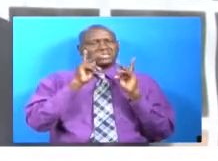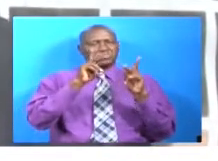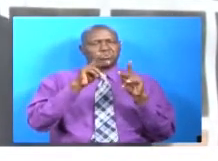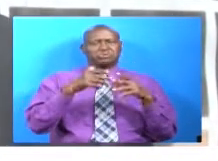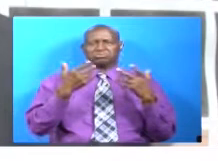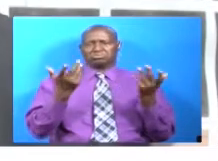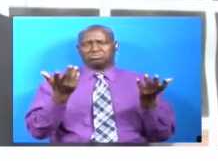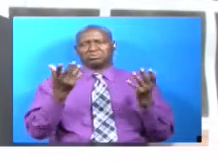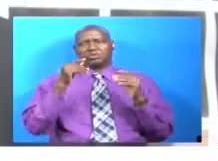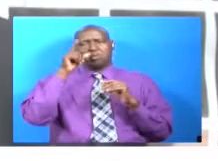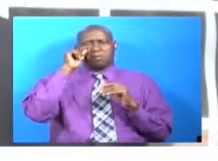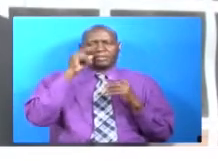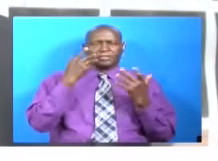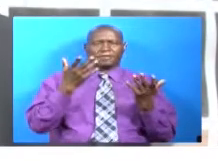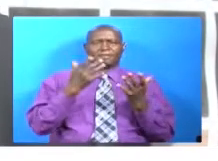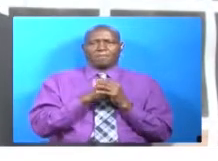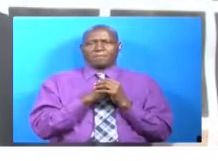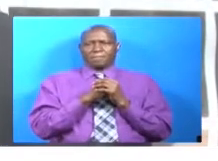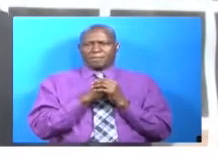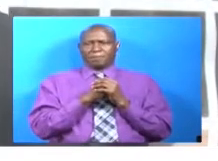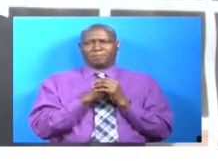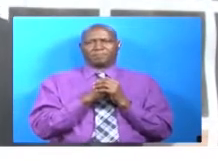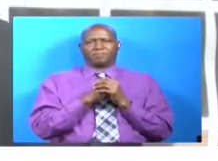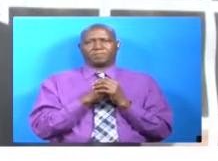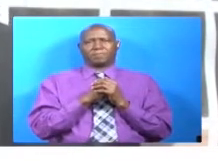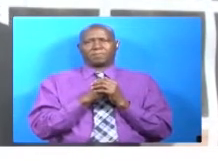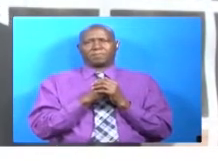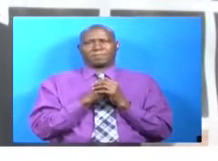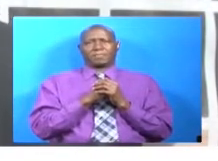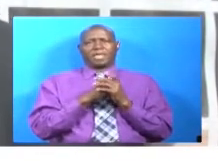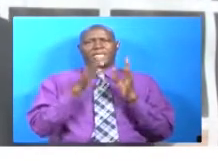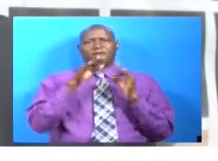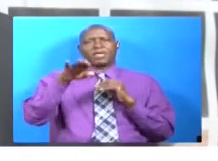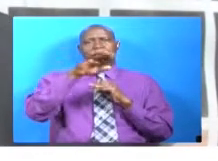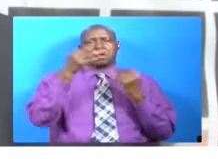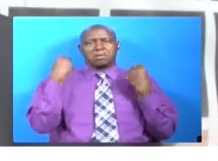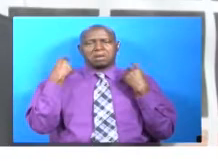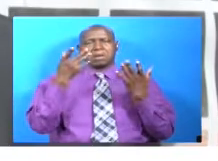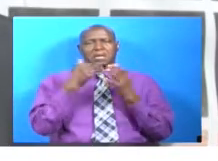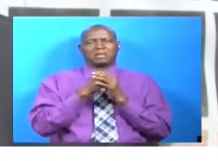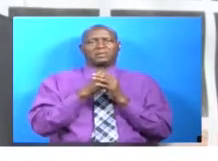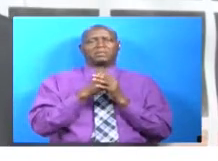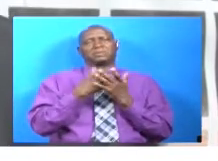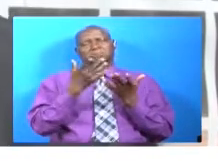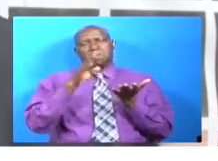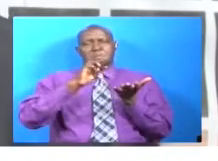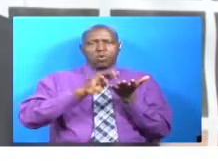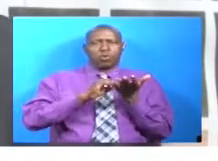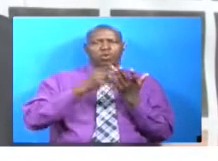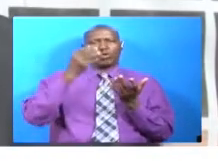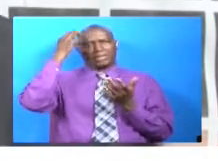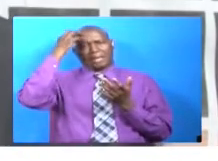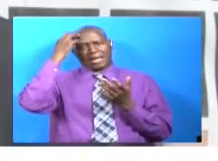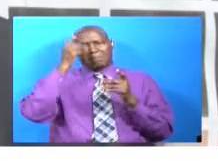can vote in Mombasa, even if your area of practice is Kitale or Migori, provided that it is